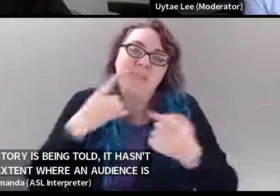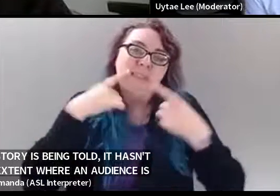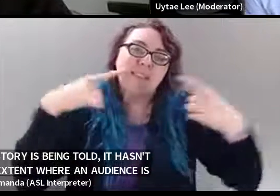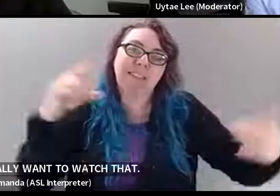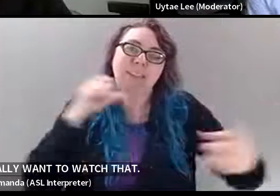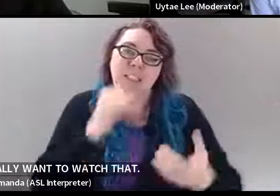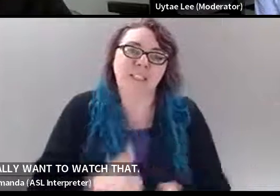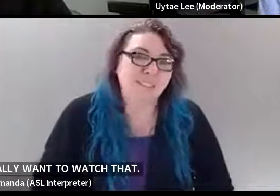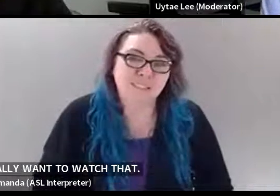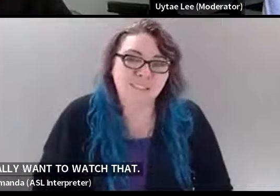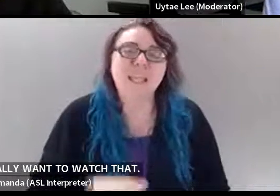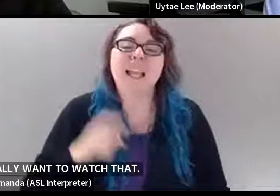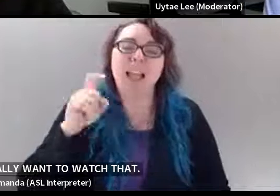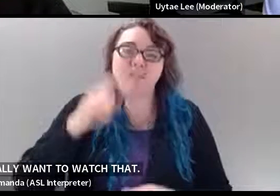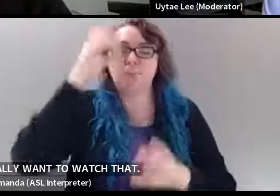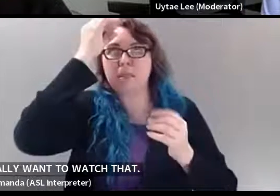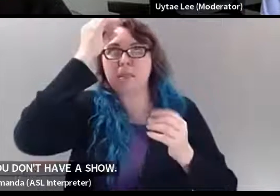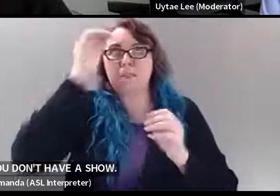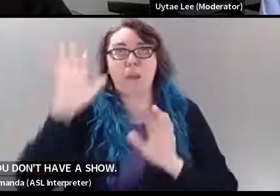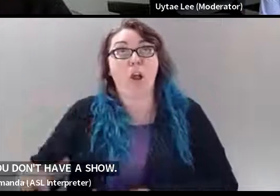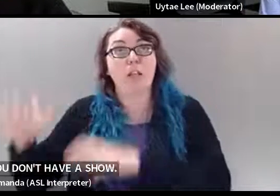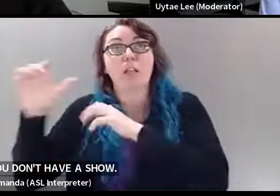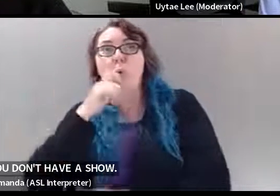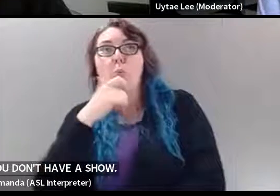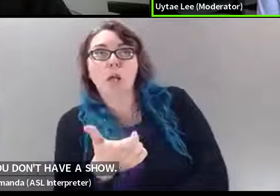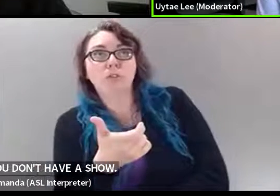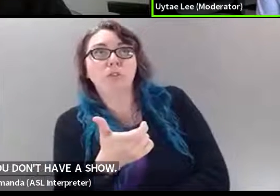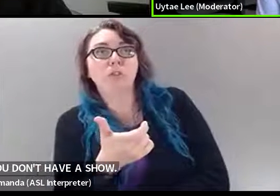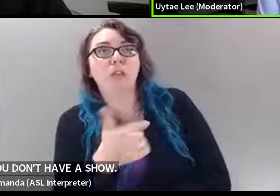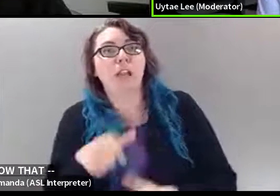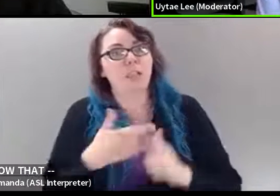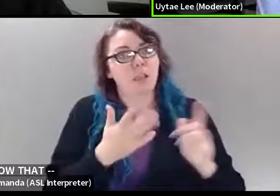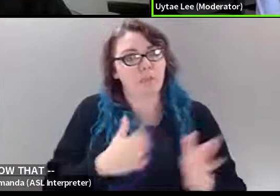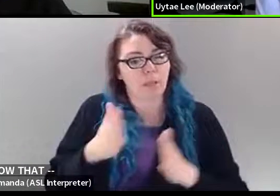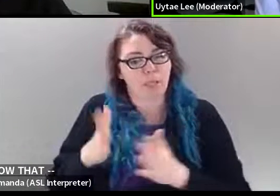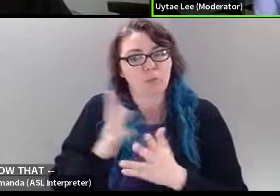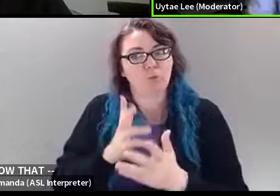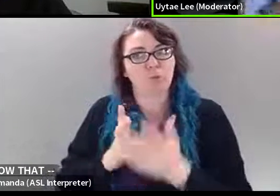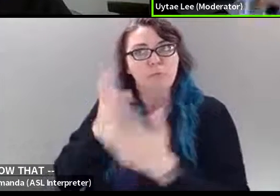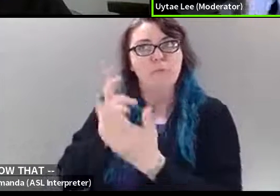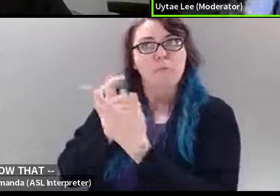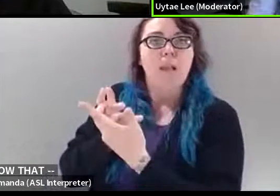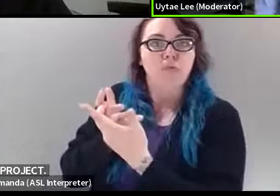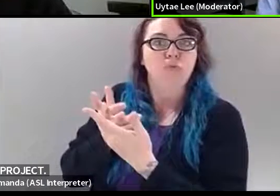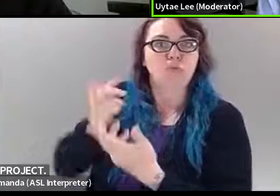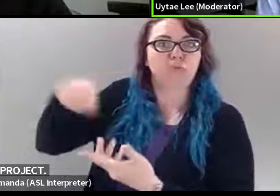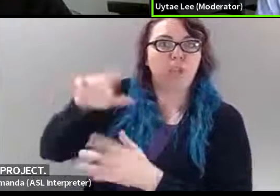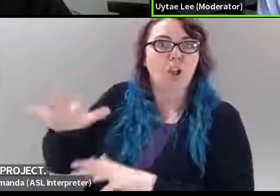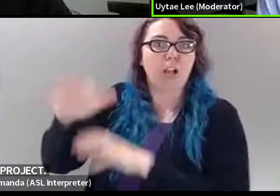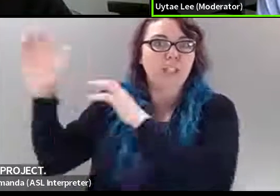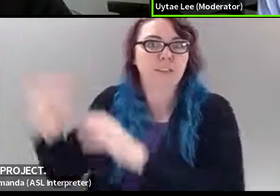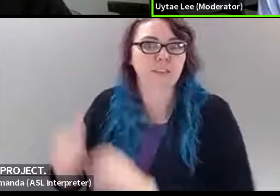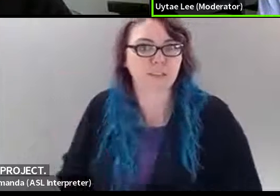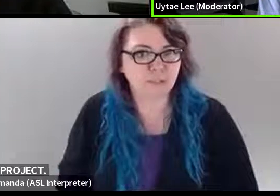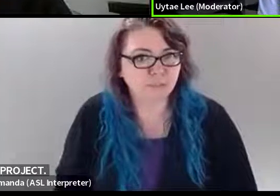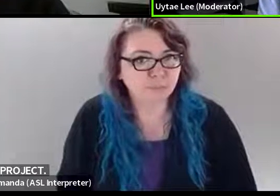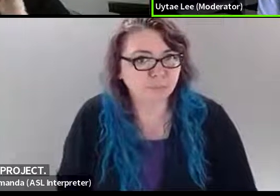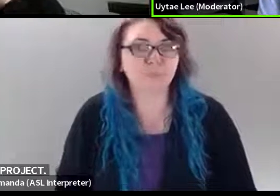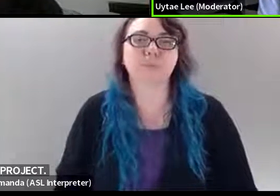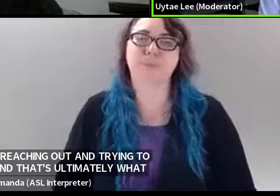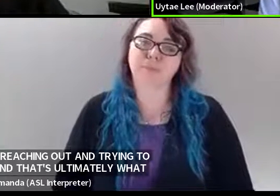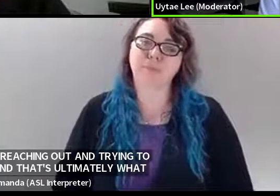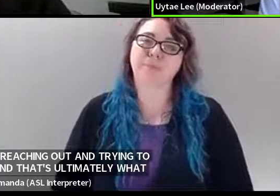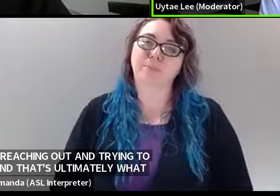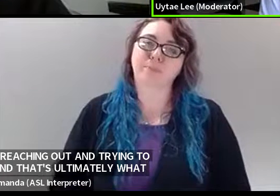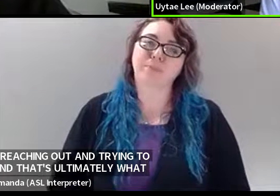audience. And that's ultimately what everybody really, really wants. For sure. And I thought, what? Yeah, we should ideally be passionate about all of